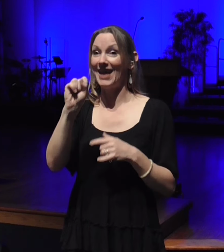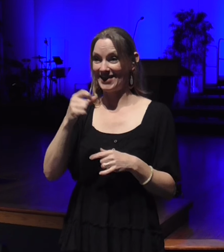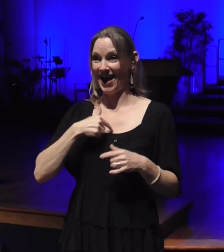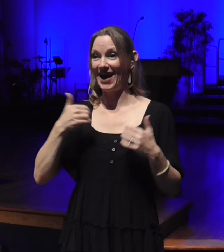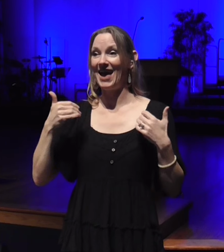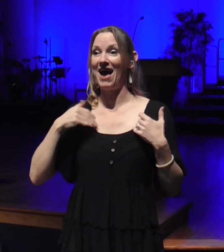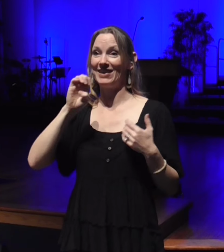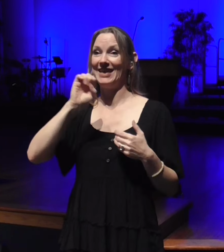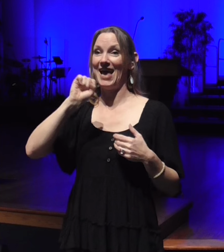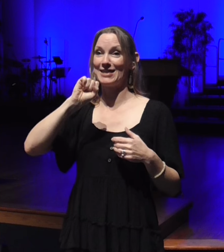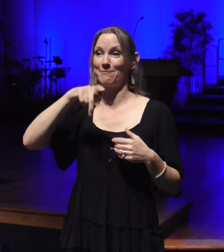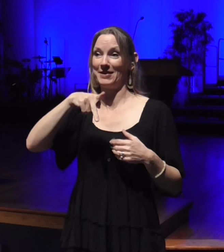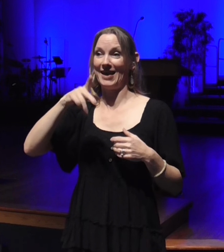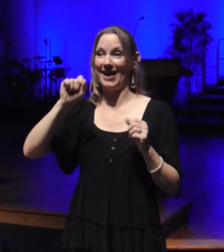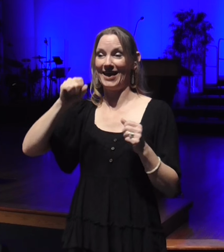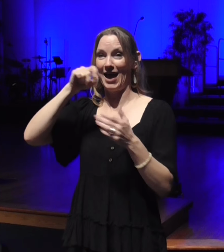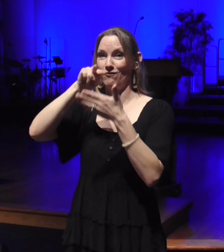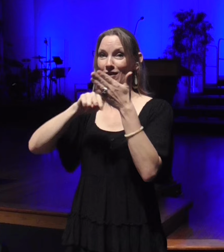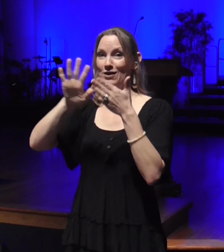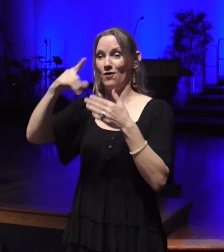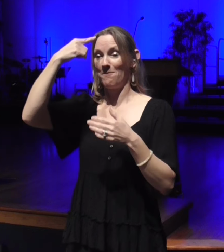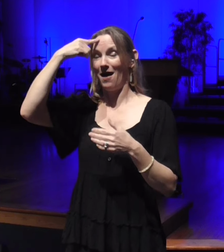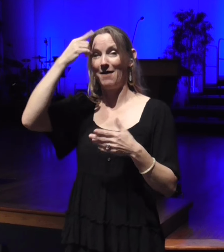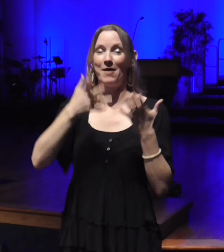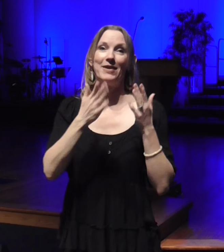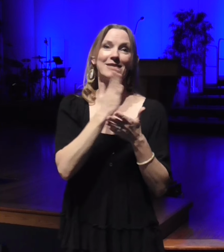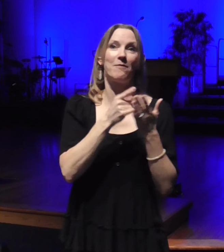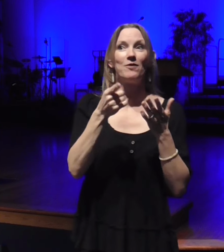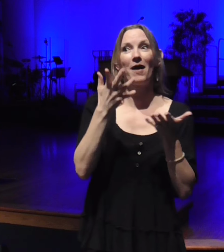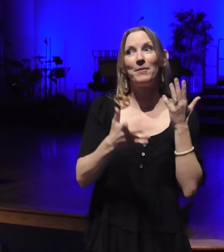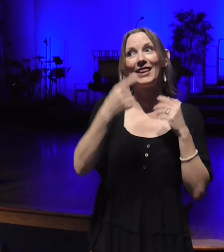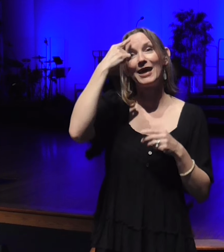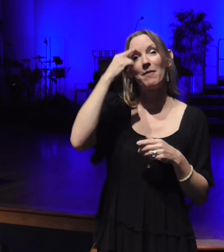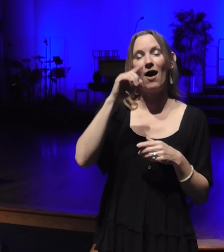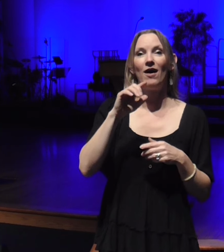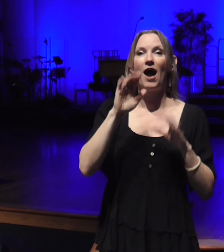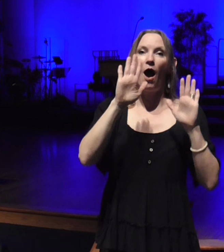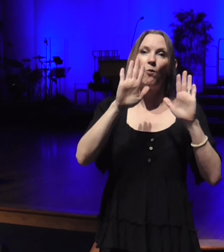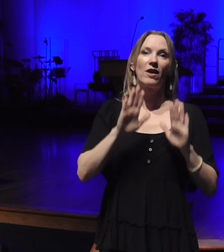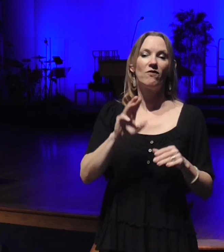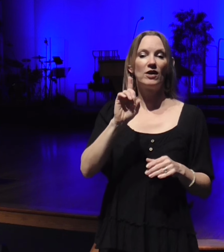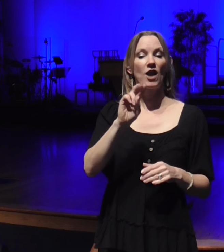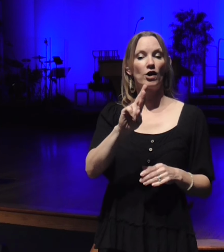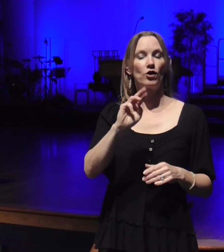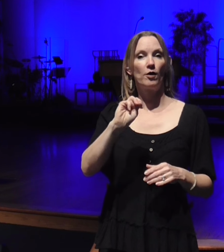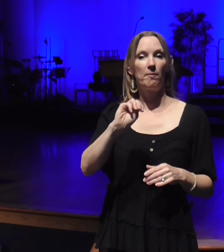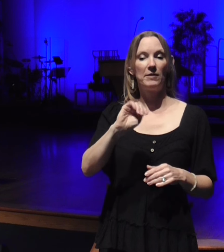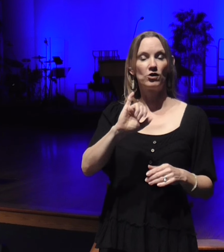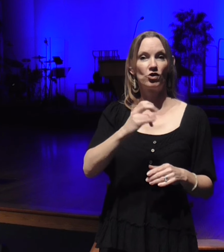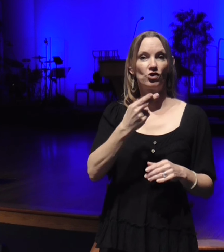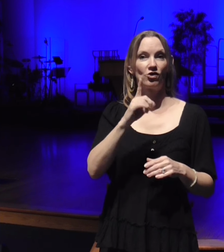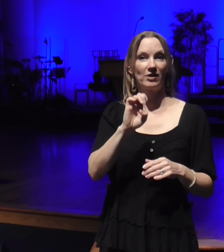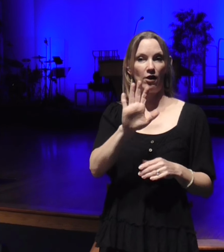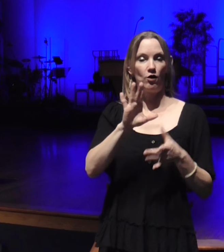I can read your mind. Some of you might be thinking about how wonderful Dr. Michelle's talk was this week. It's